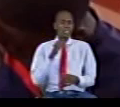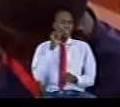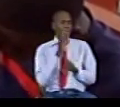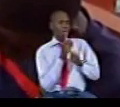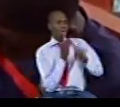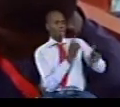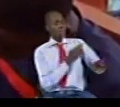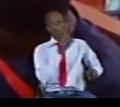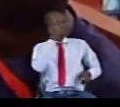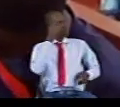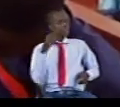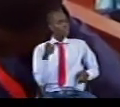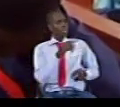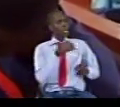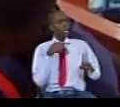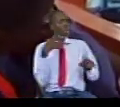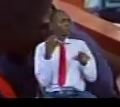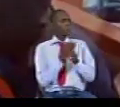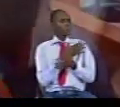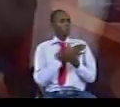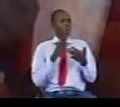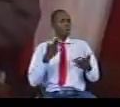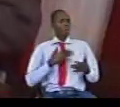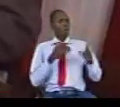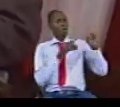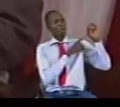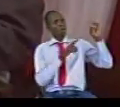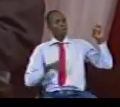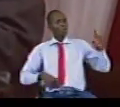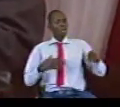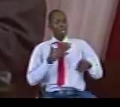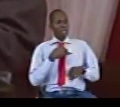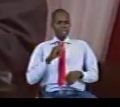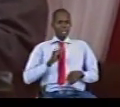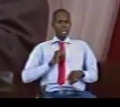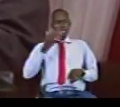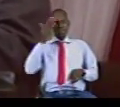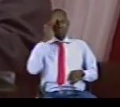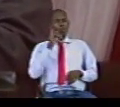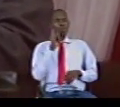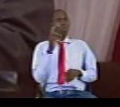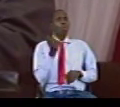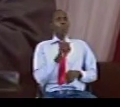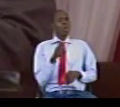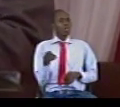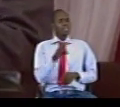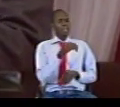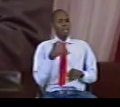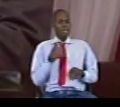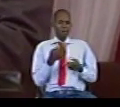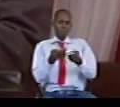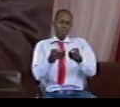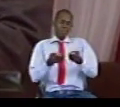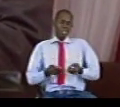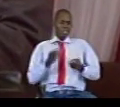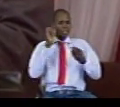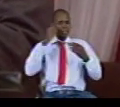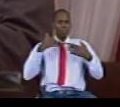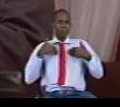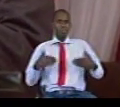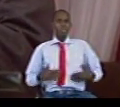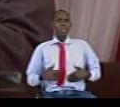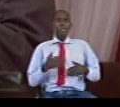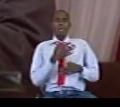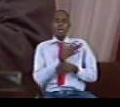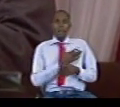have taken away my Lord, and I know not where they have laid him.' And when he had